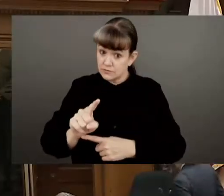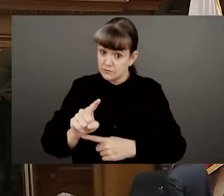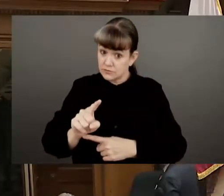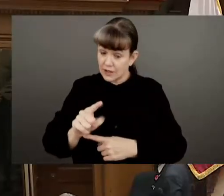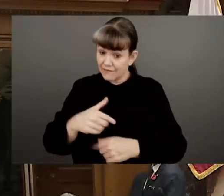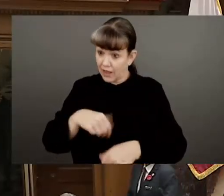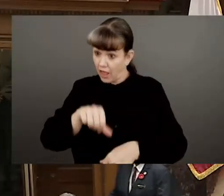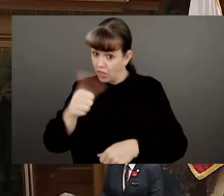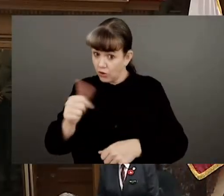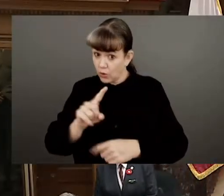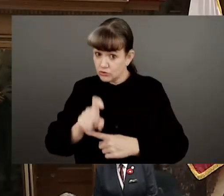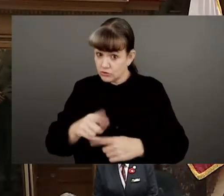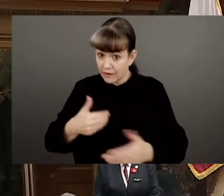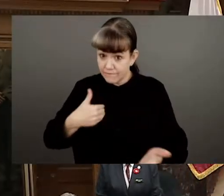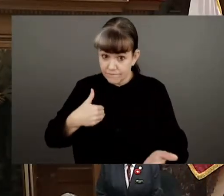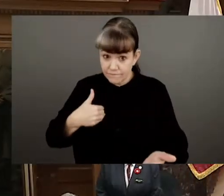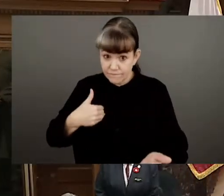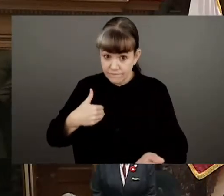please.